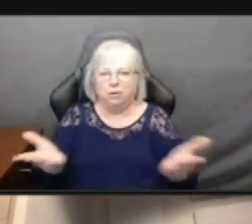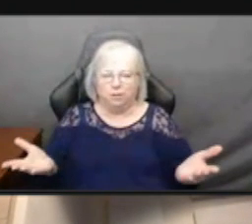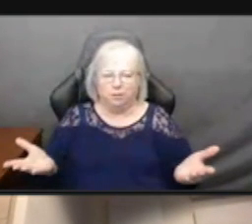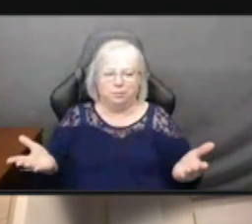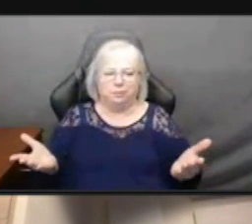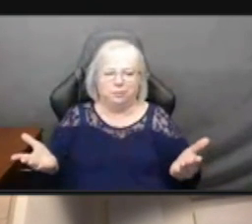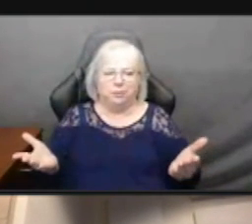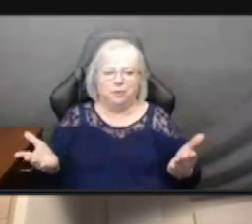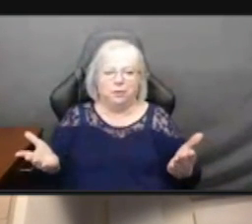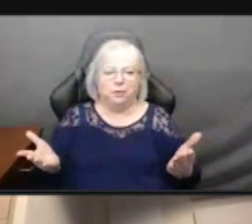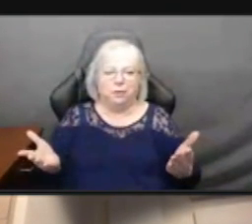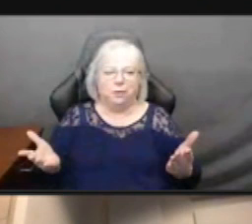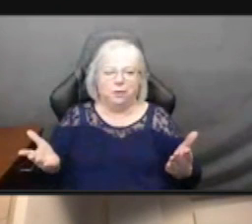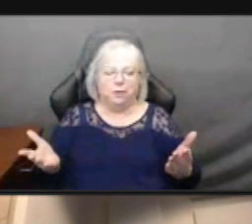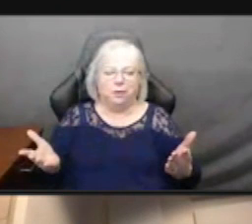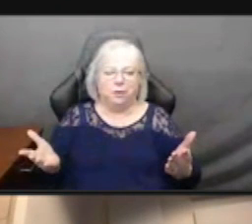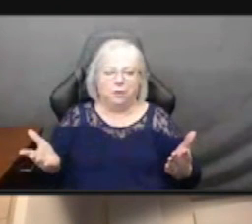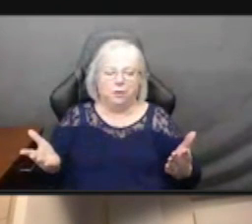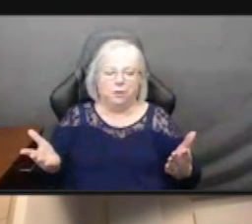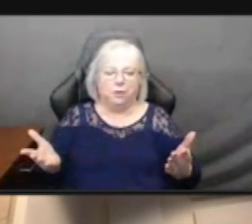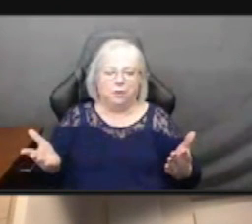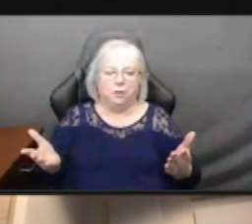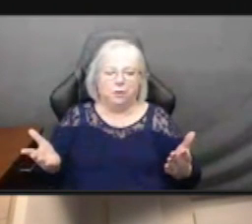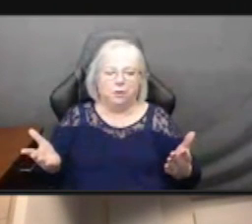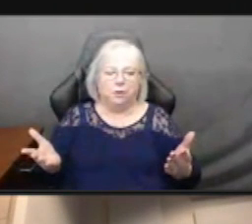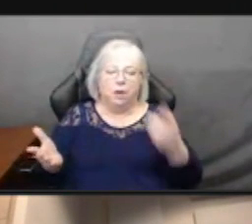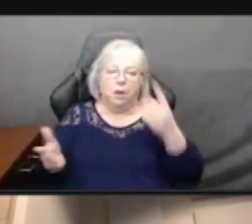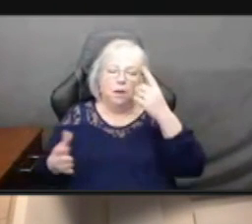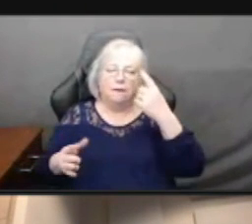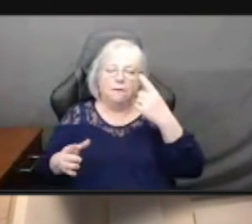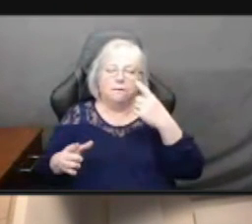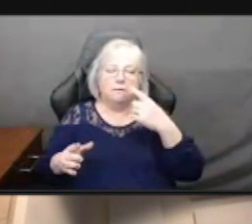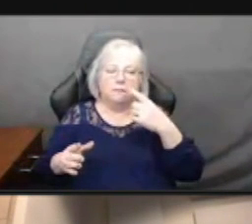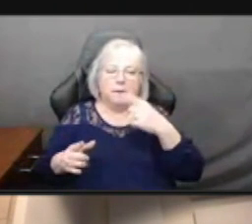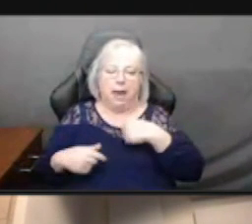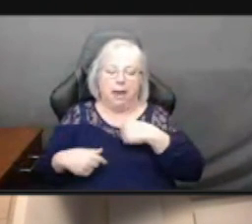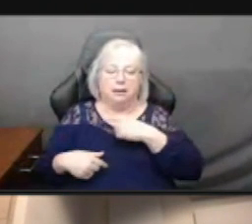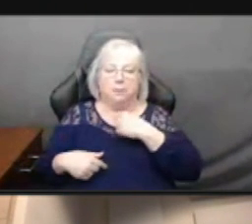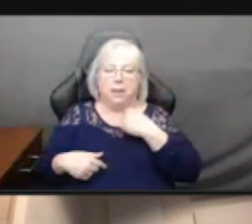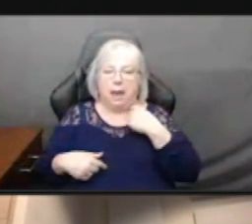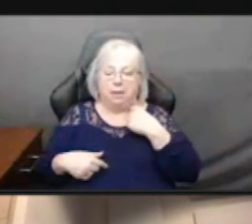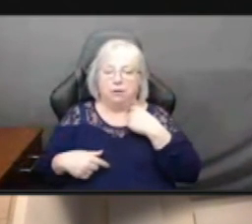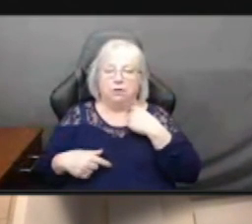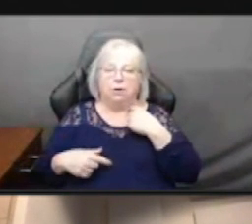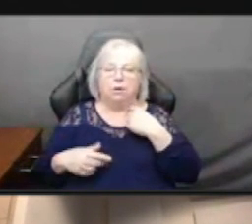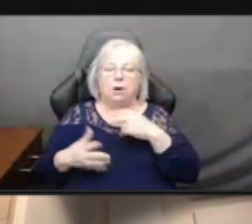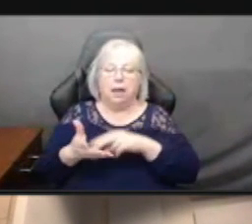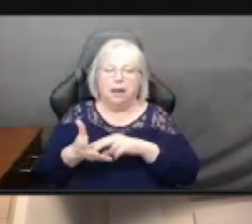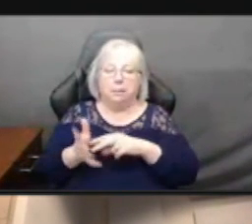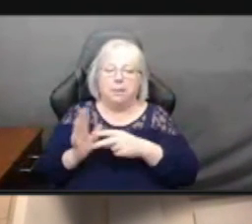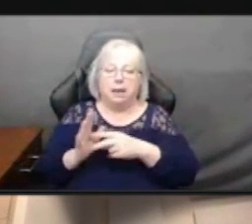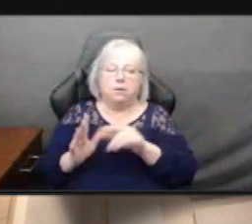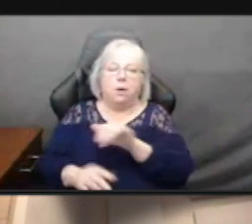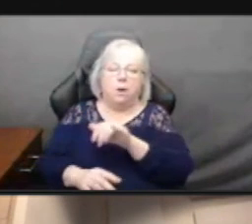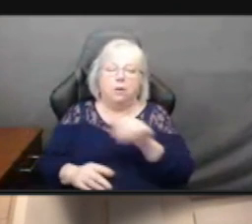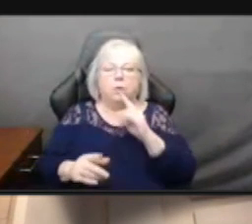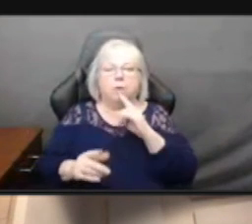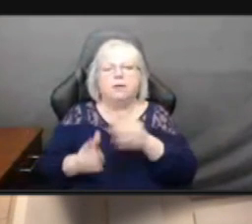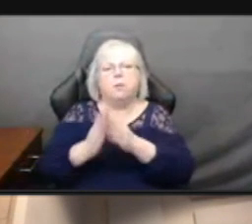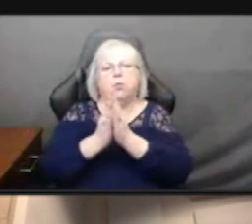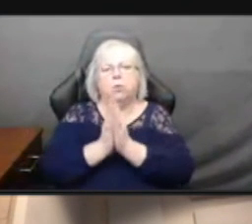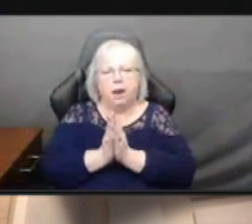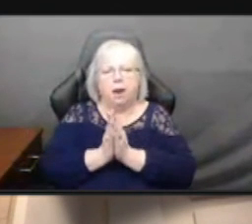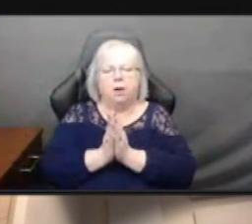Well, for the legal person there and the pastor, that also means it is a prayer upon